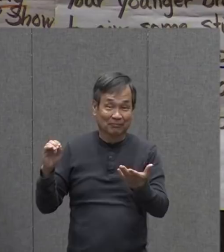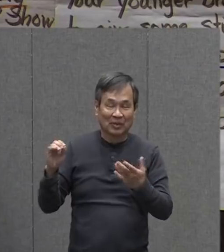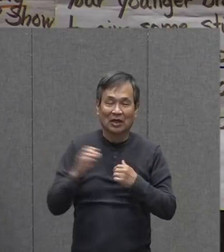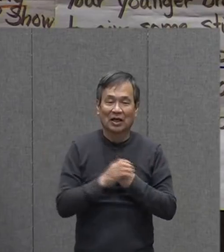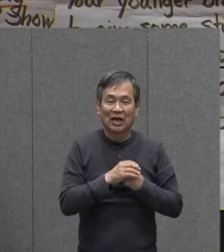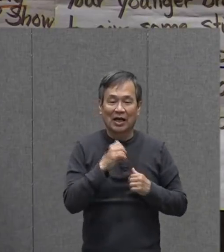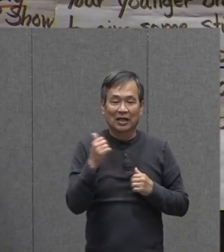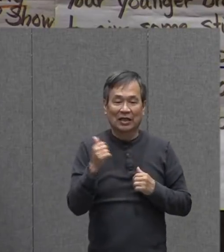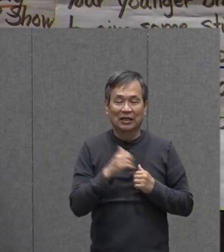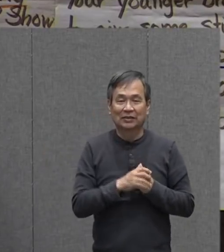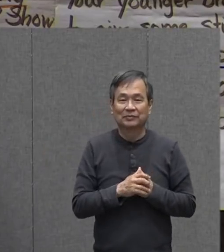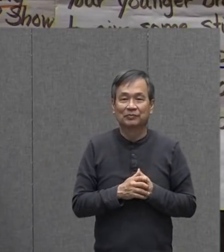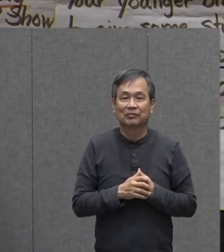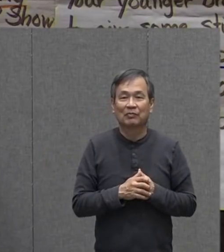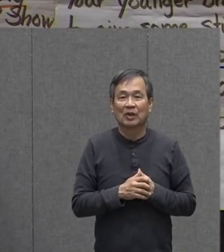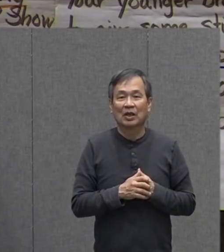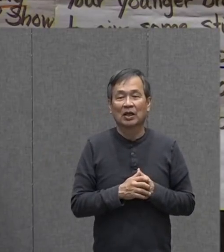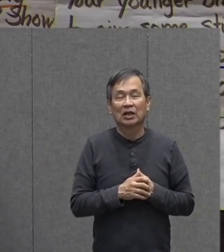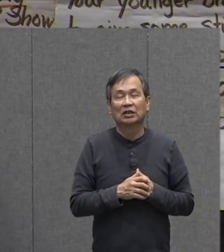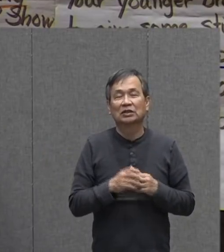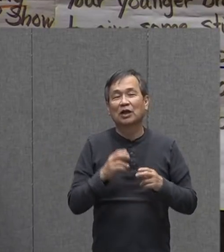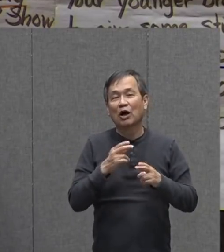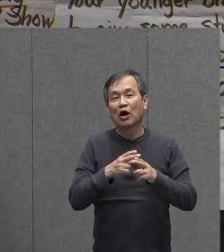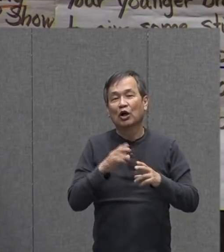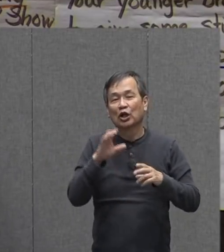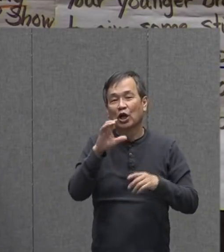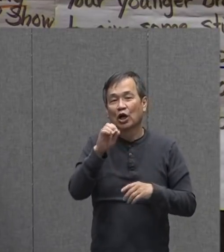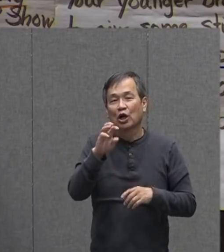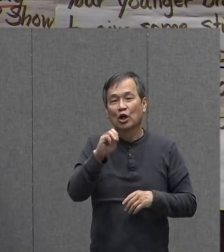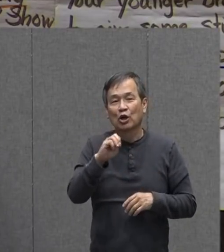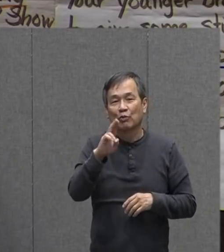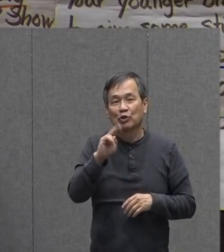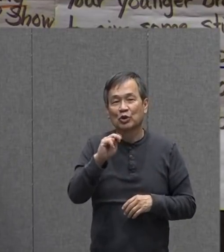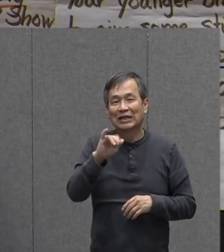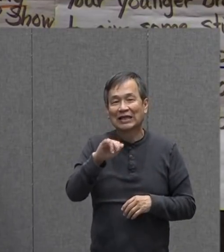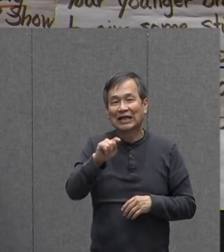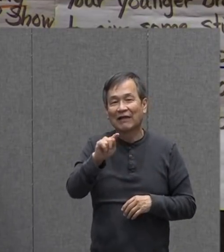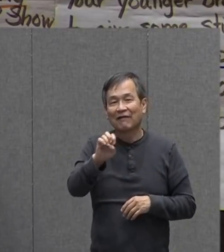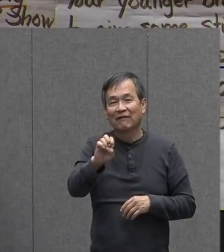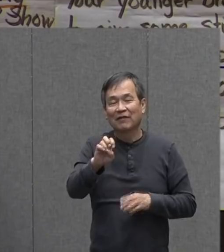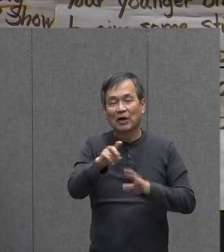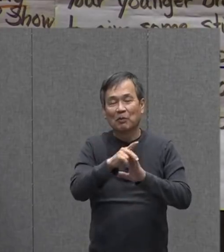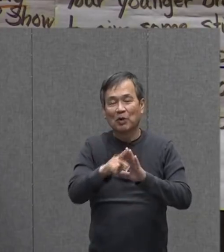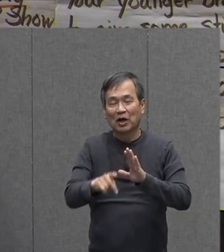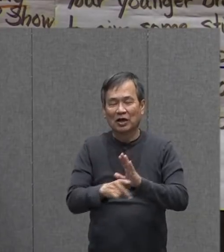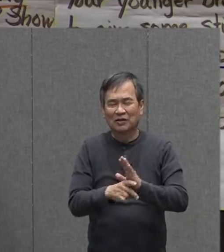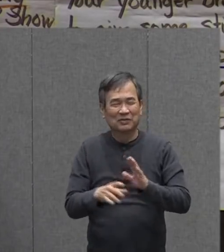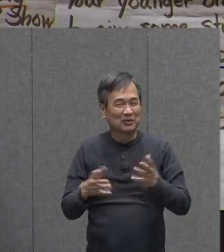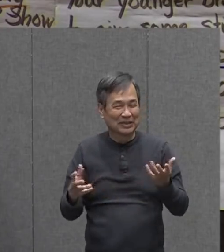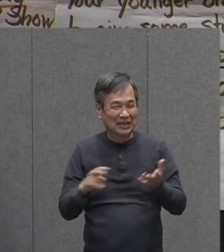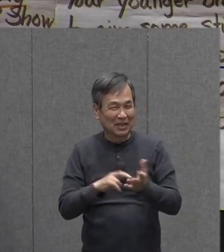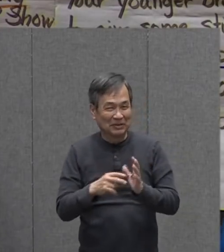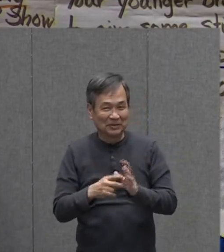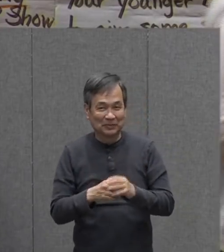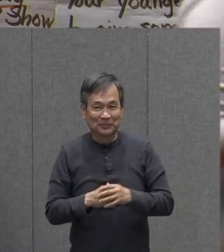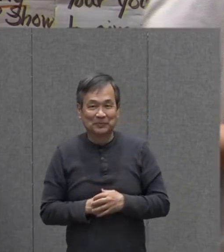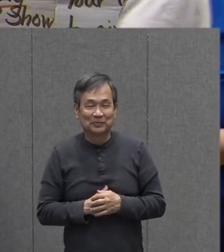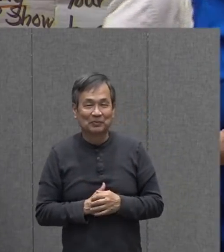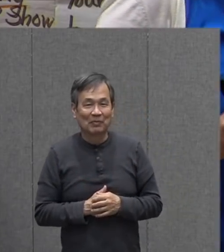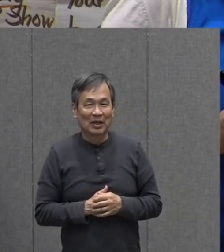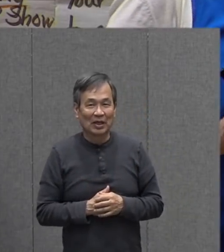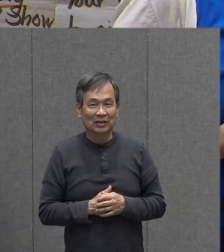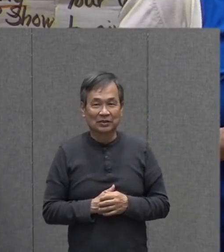So maybe you've heard that word operation. Now, this isn't the game that you're going to play. It has a little body